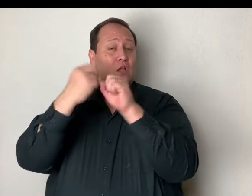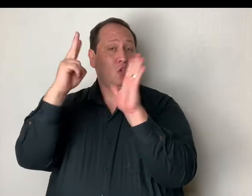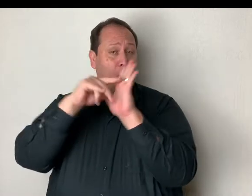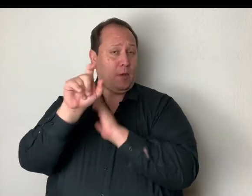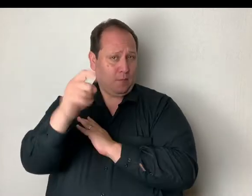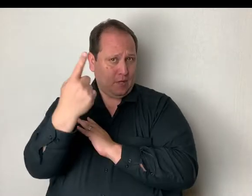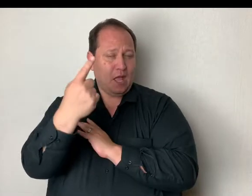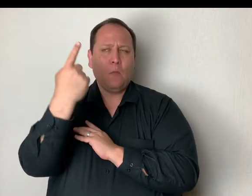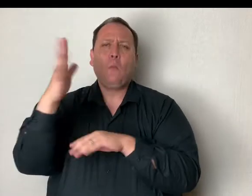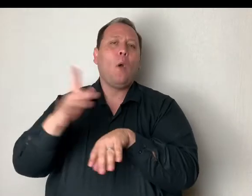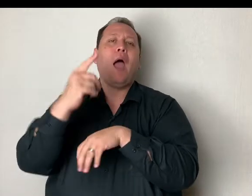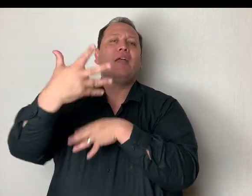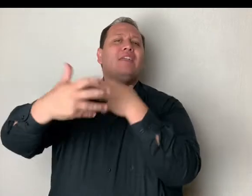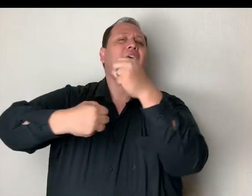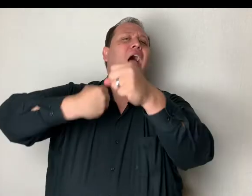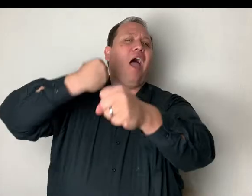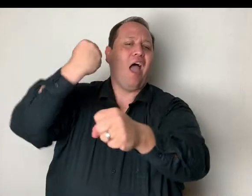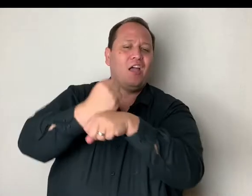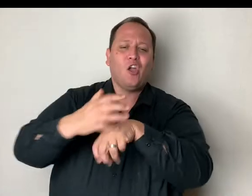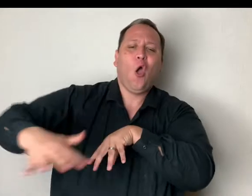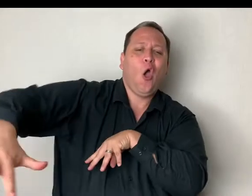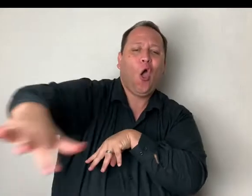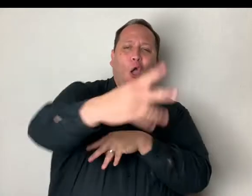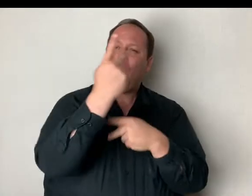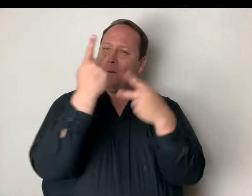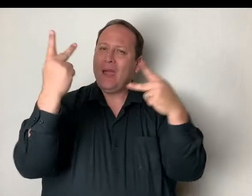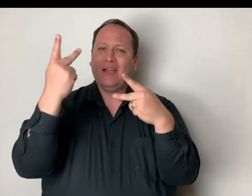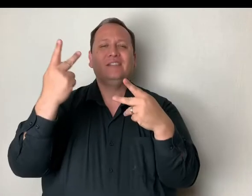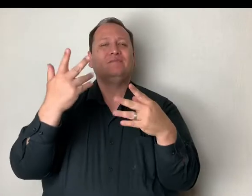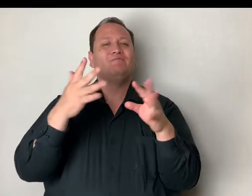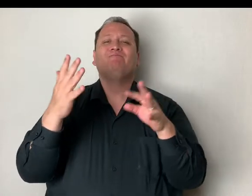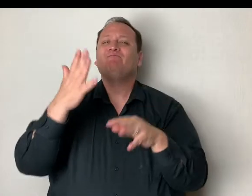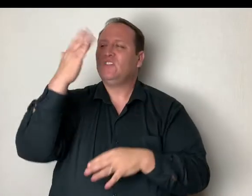of Friendship Park. John spoke about that earlier.